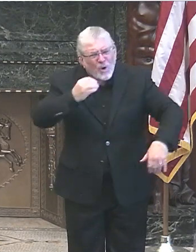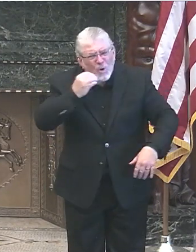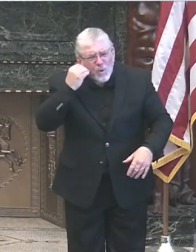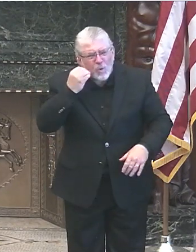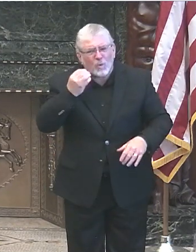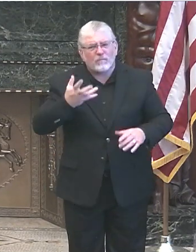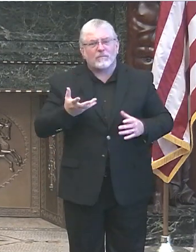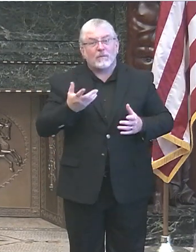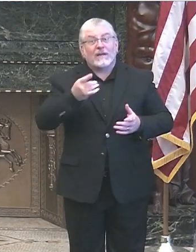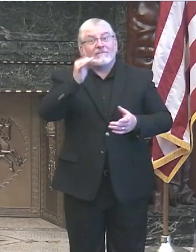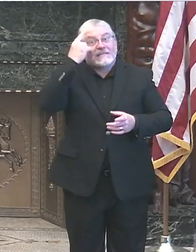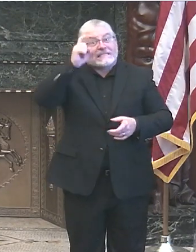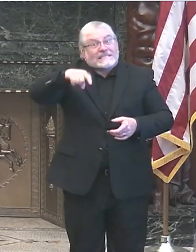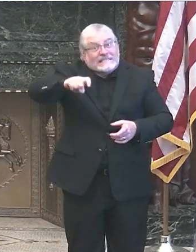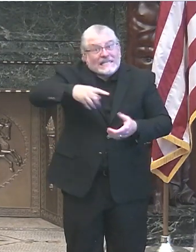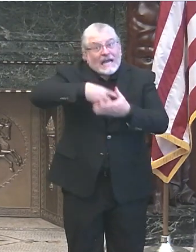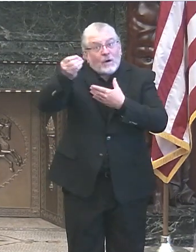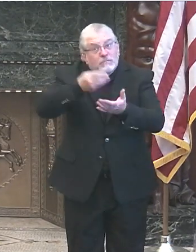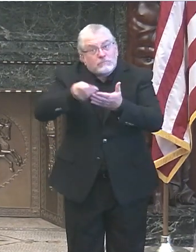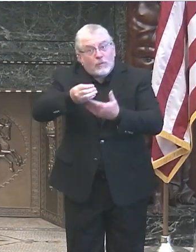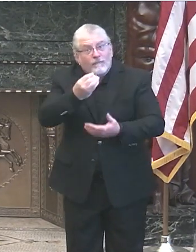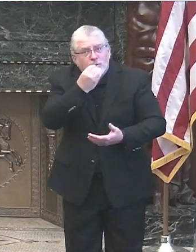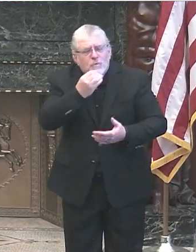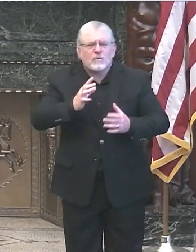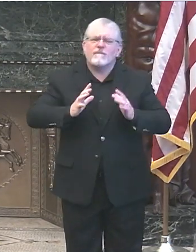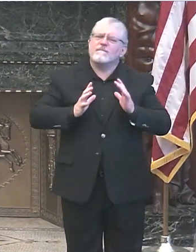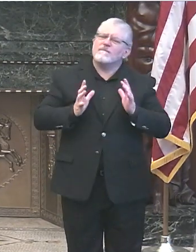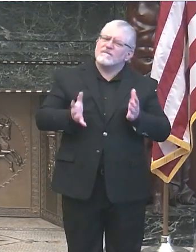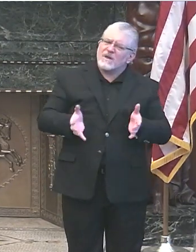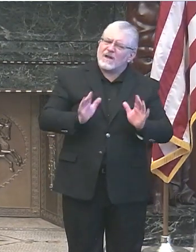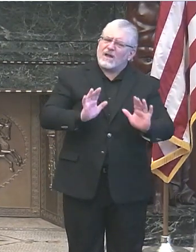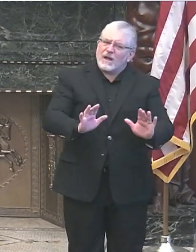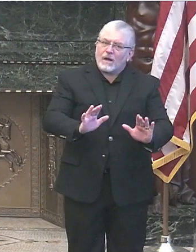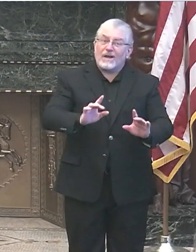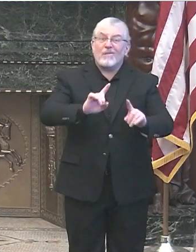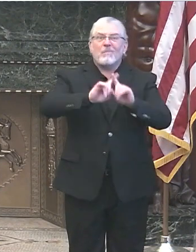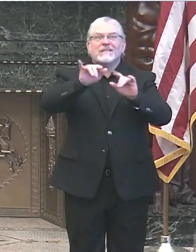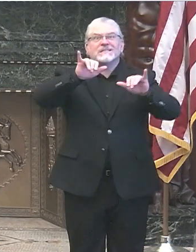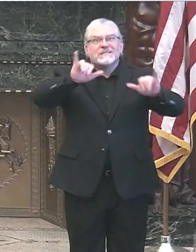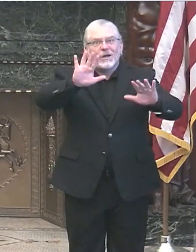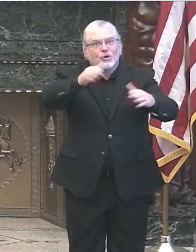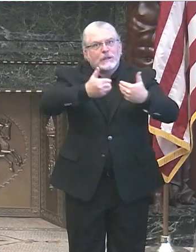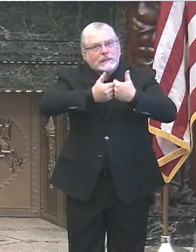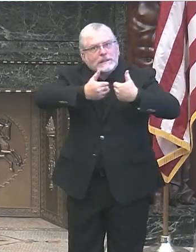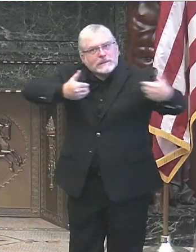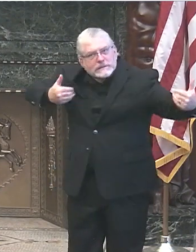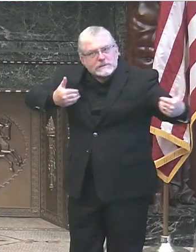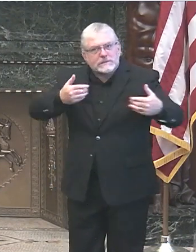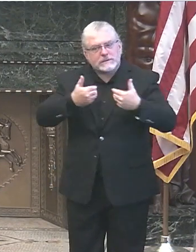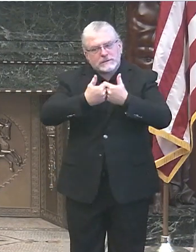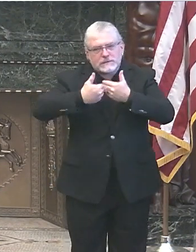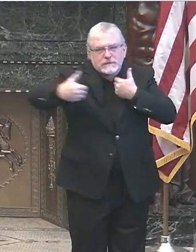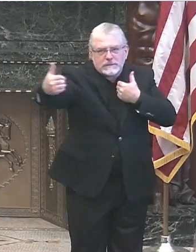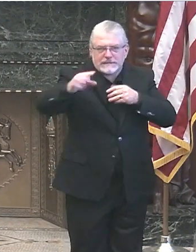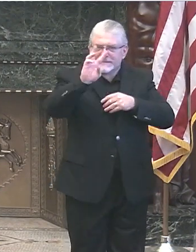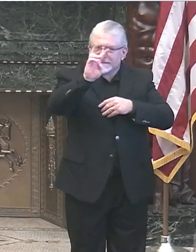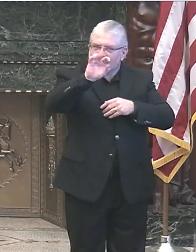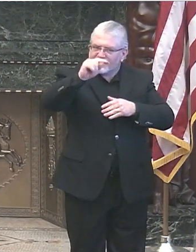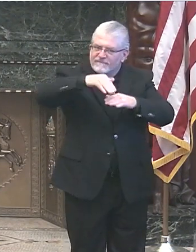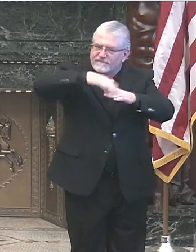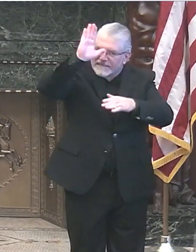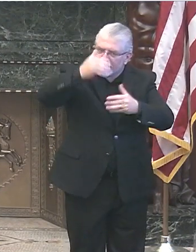6 feet. And when you have to be around people, wear a mask. If you want more information, go to our website,